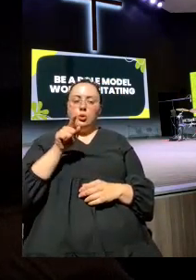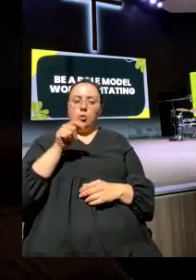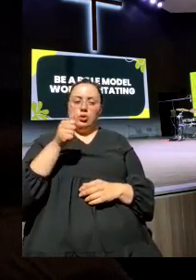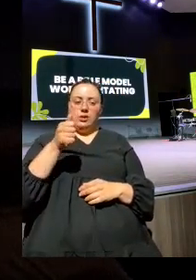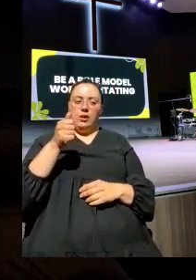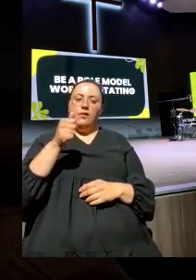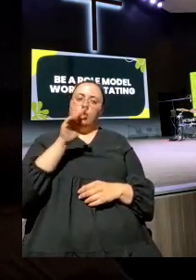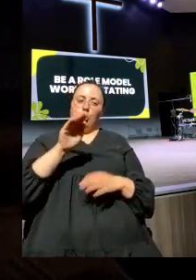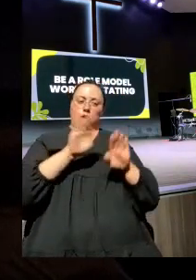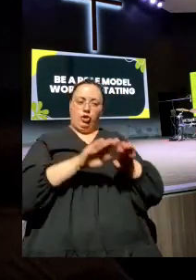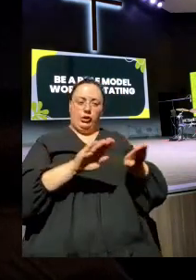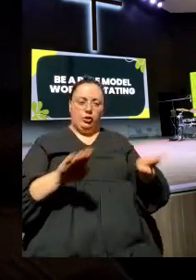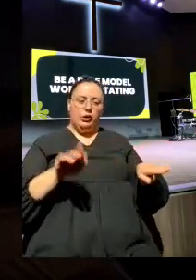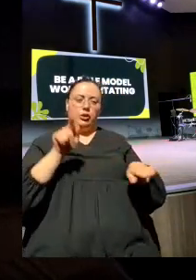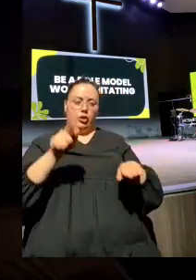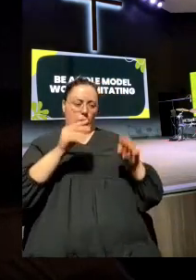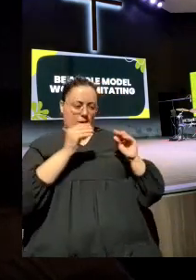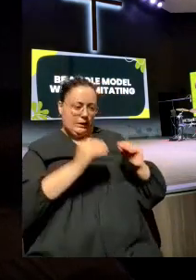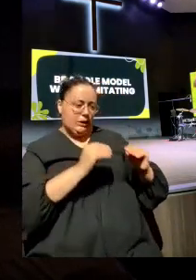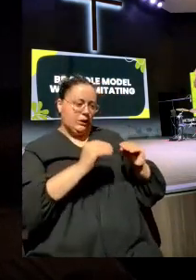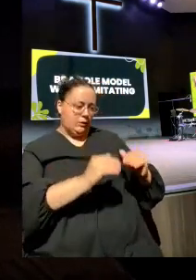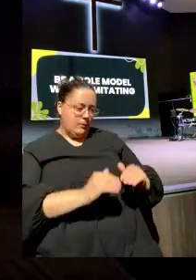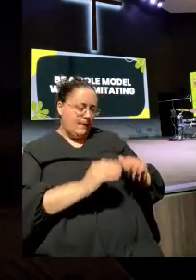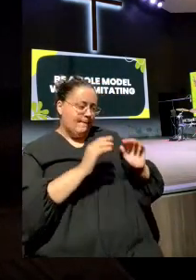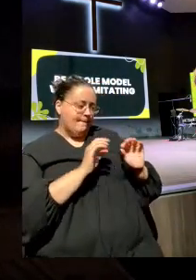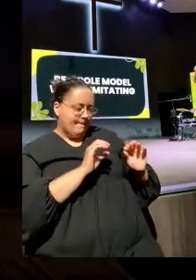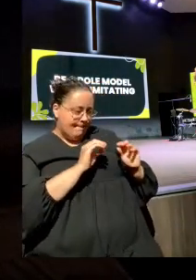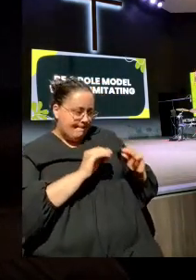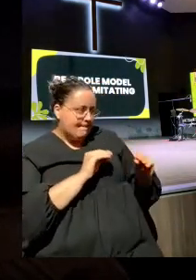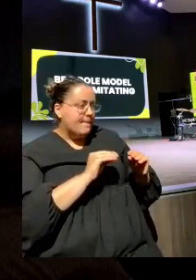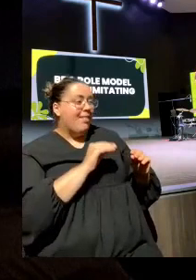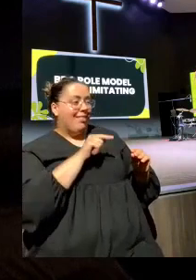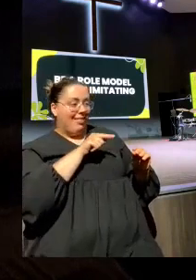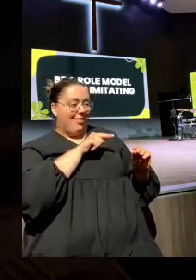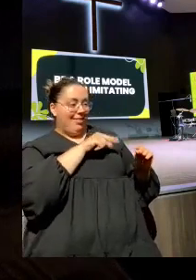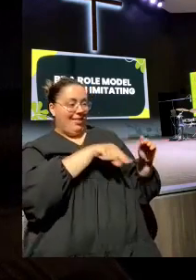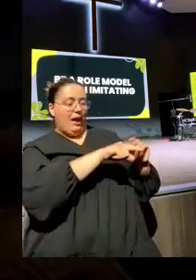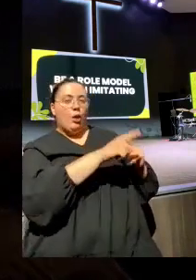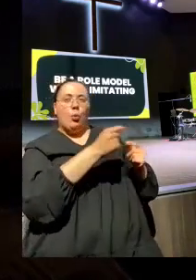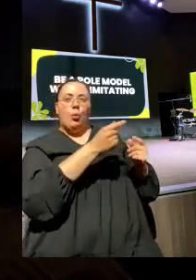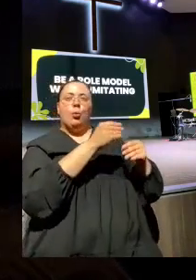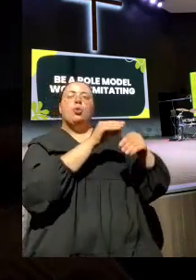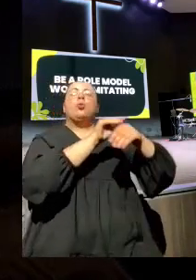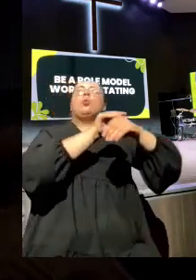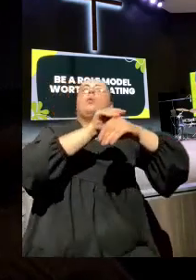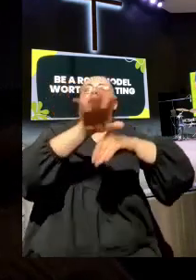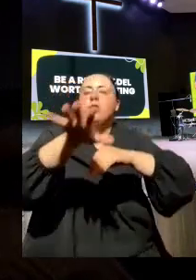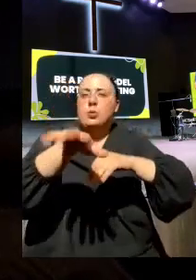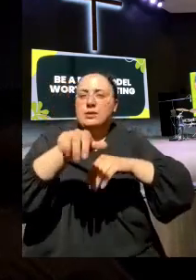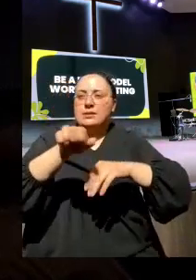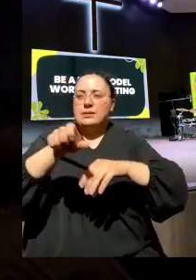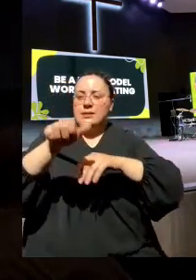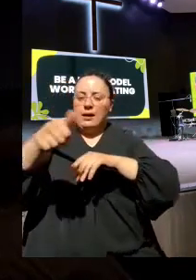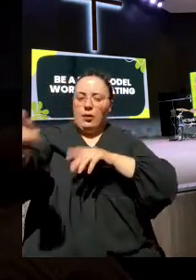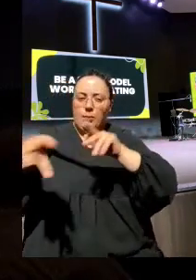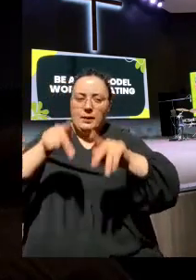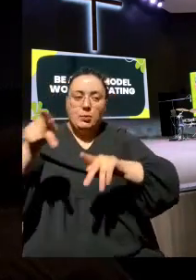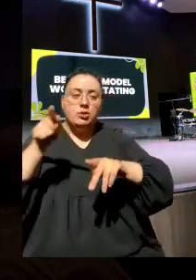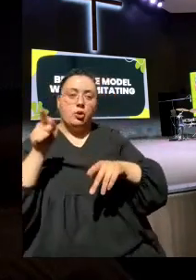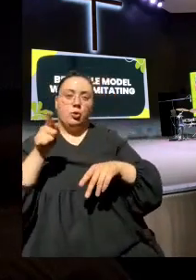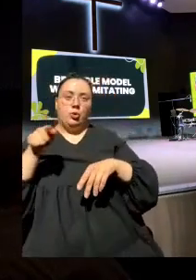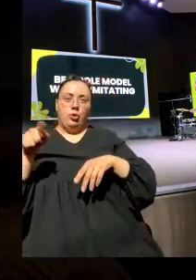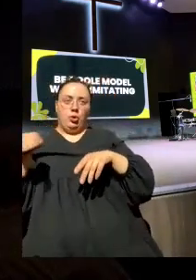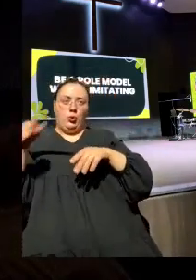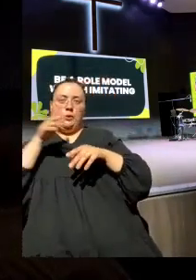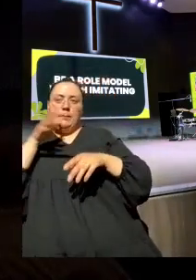Still to this day, one of my most tender moments was when my son's faith group leader came to my house and said, how can I help influence